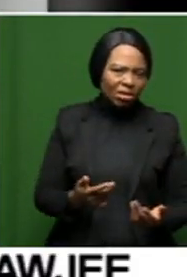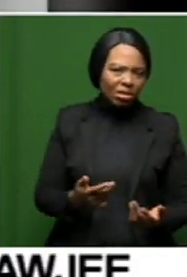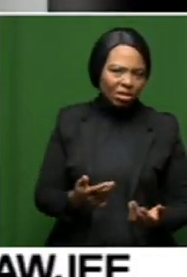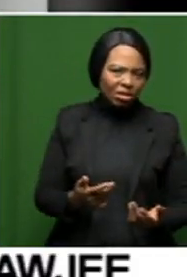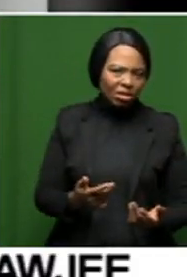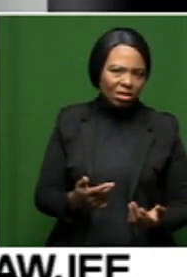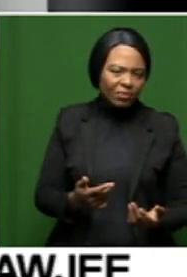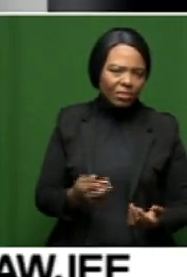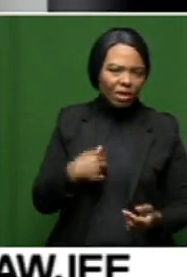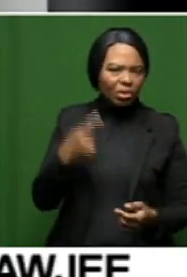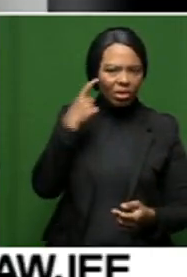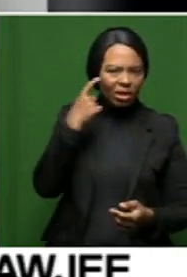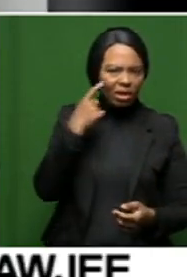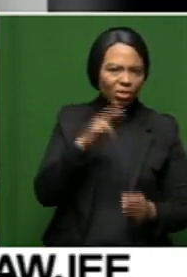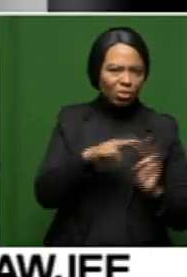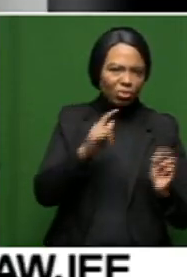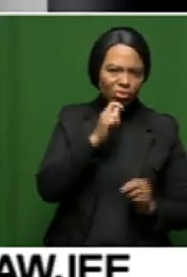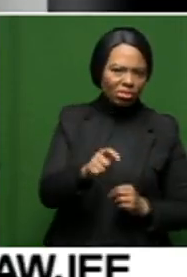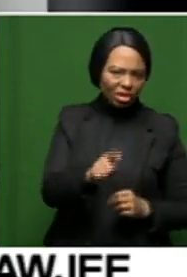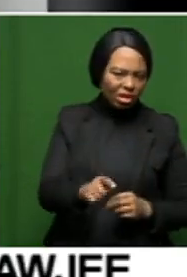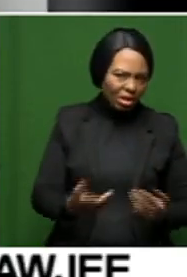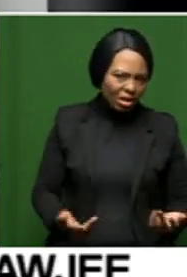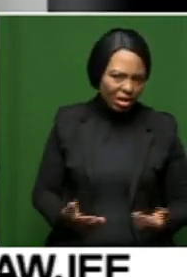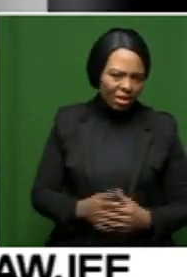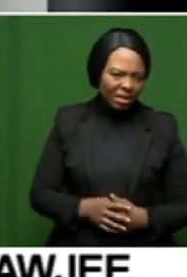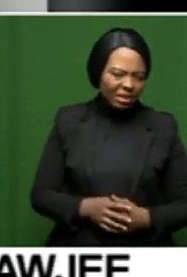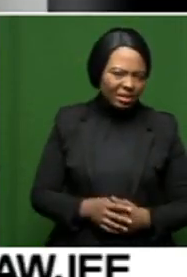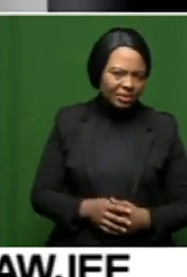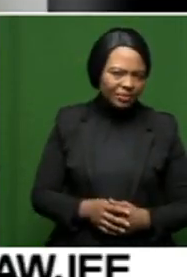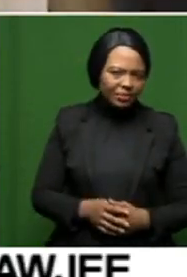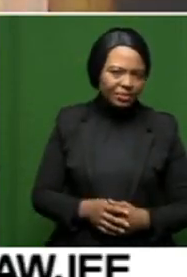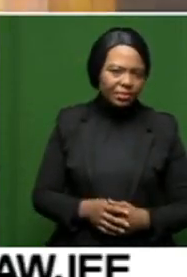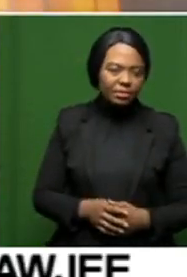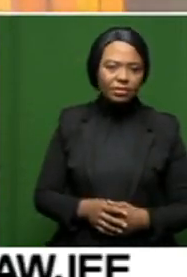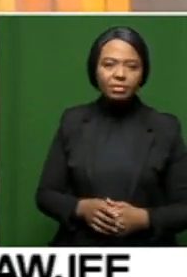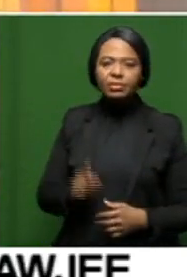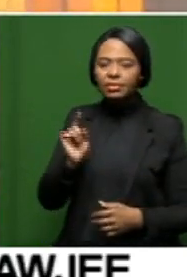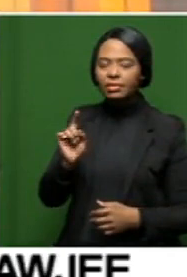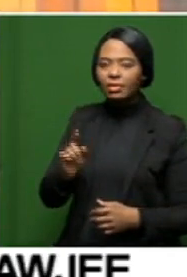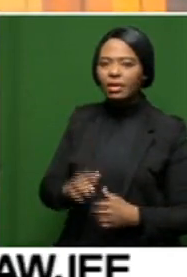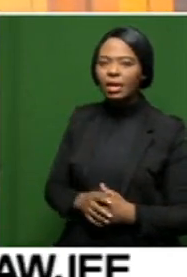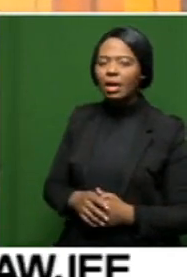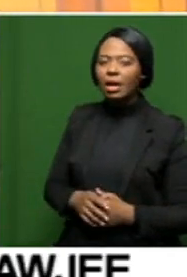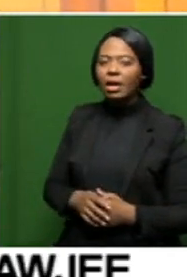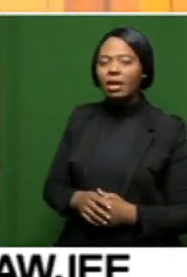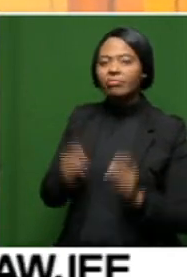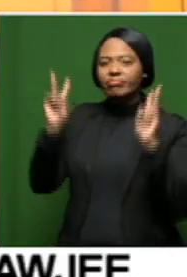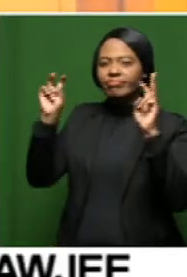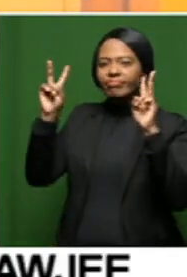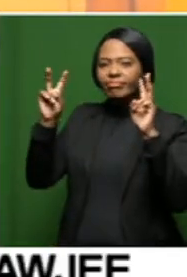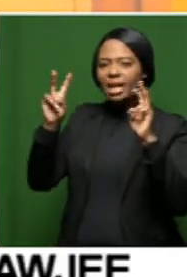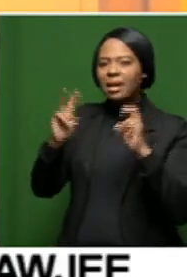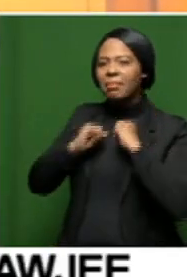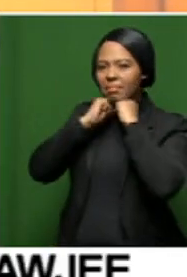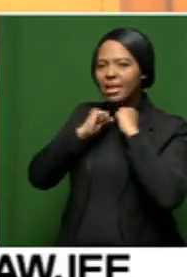be broken. Another thing that you also touch on in the book is the, you know, the controversial issue of parenting.